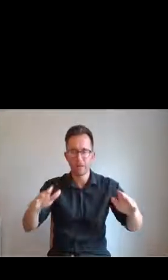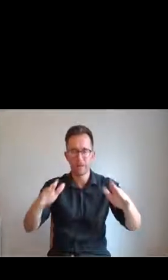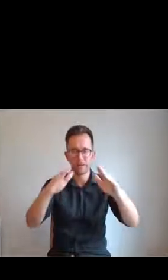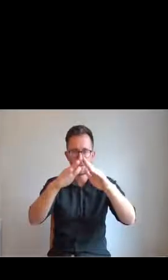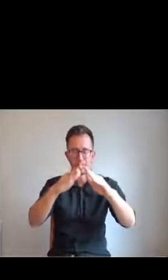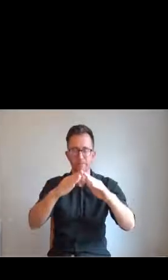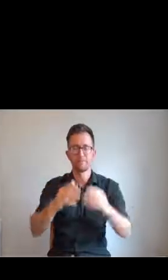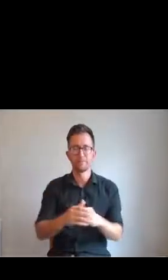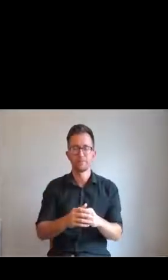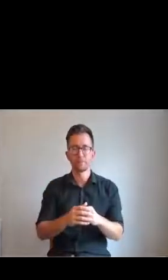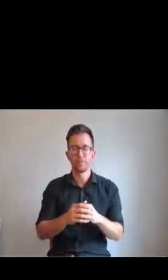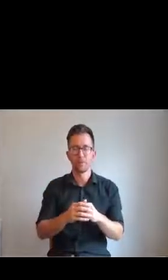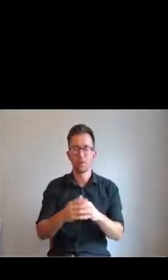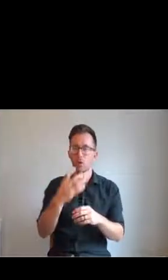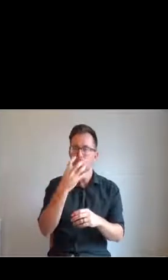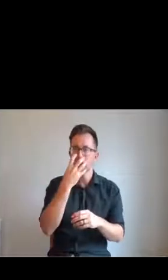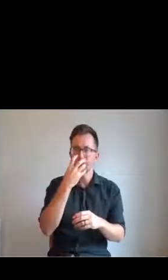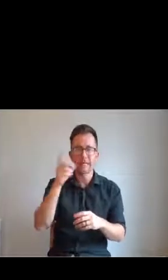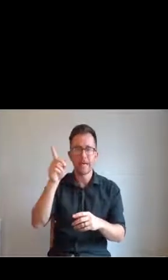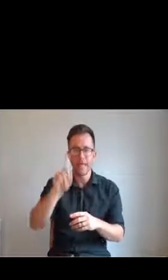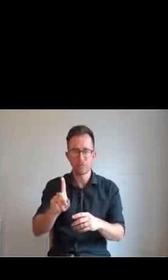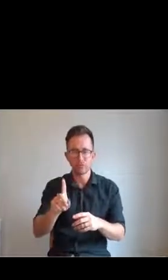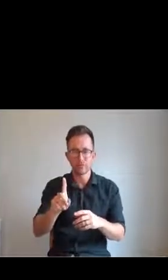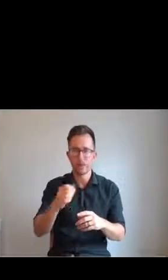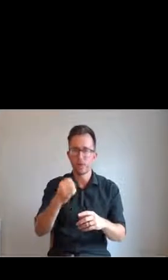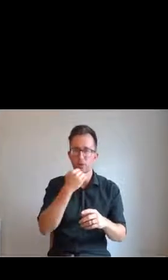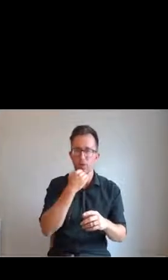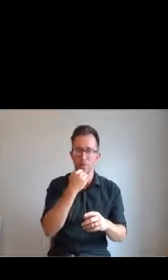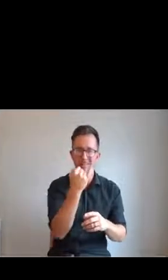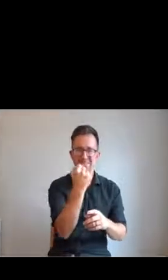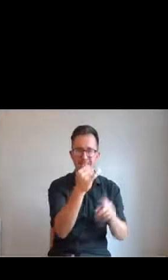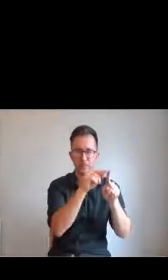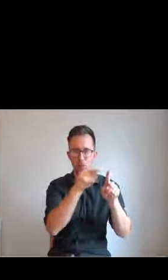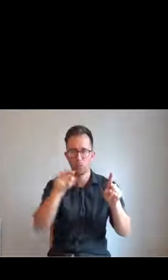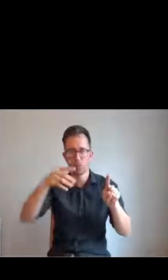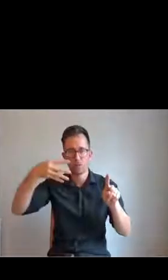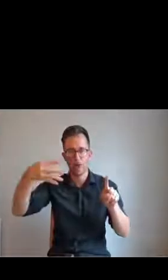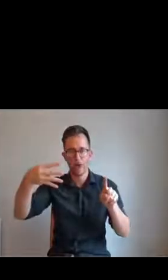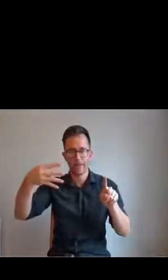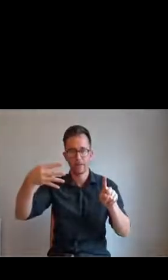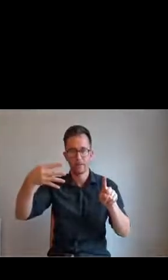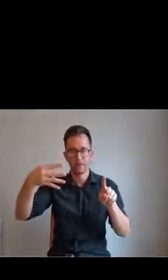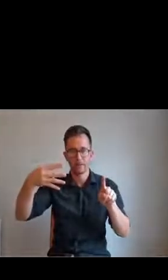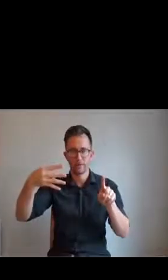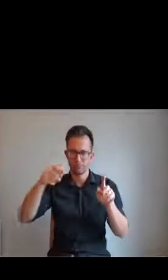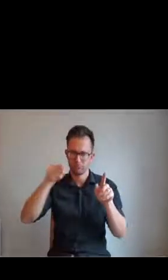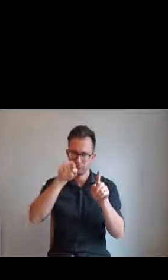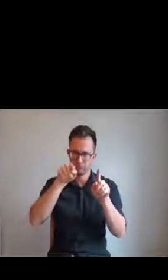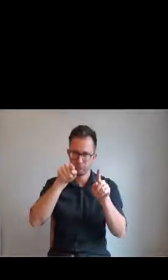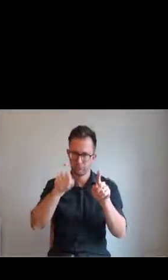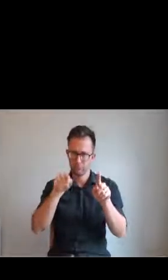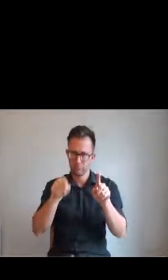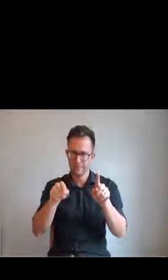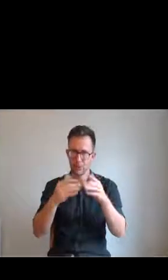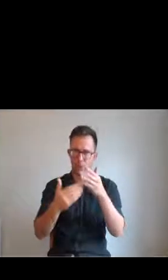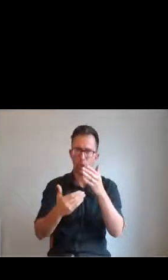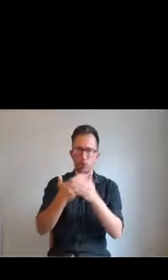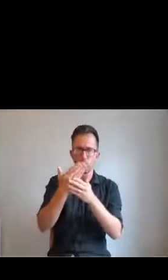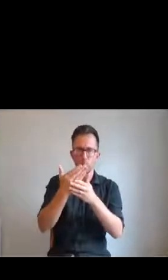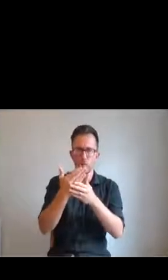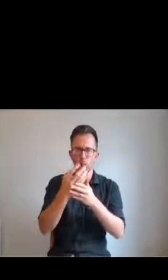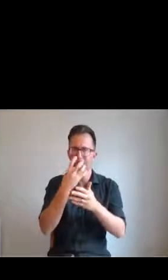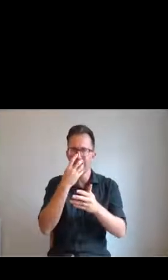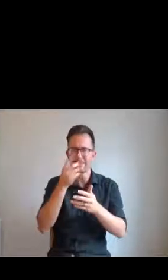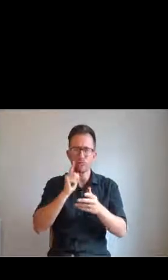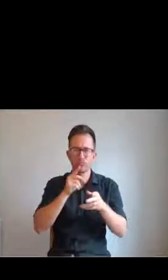Moving on to utility diversions, points 6 through to 9 show some of the utility diversions we're proposing.